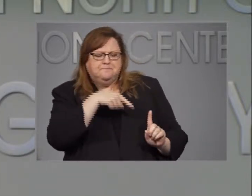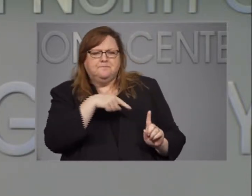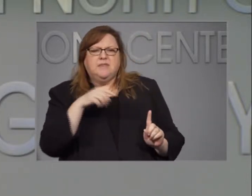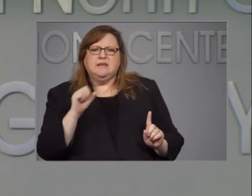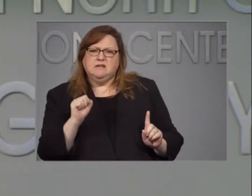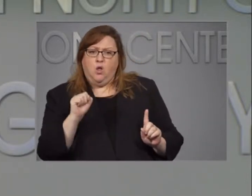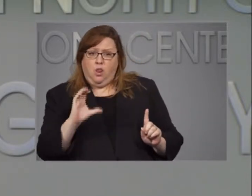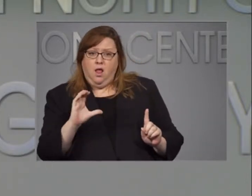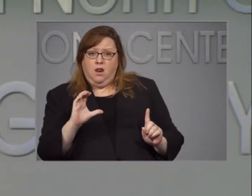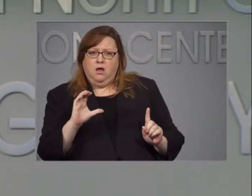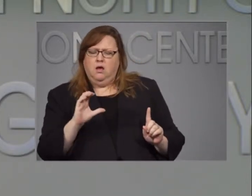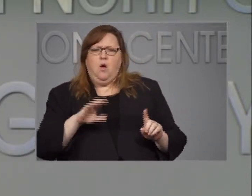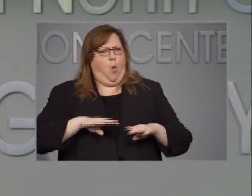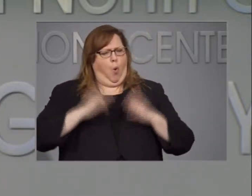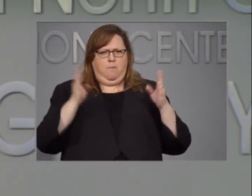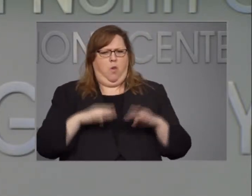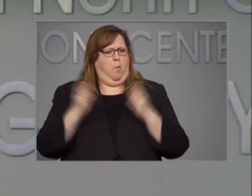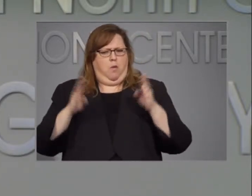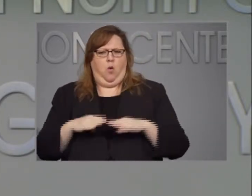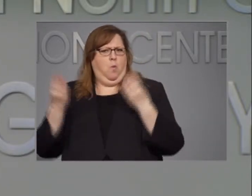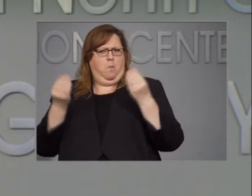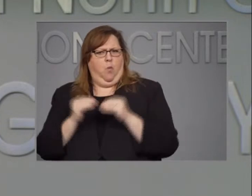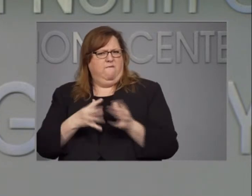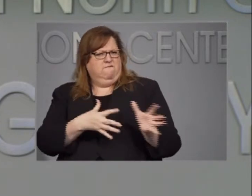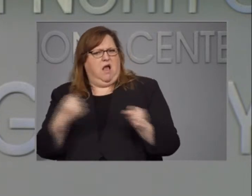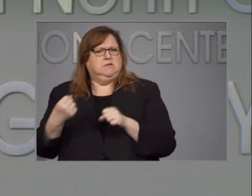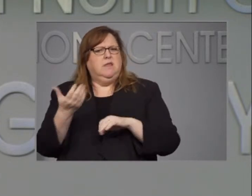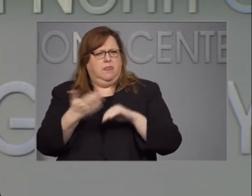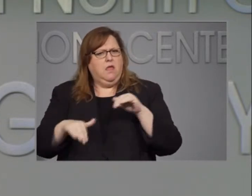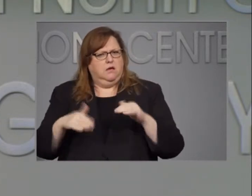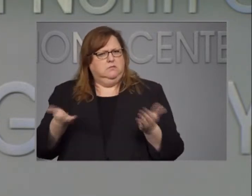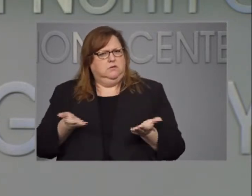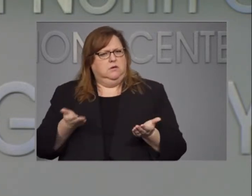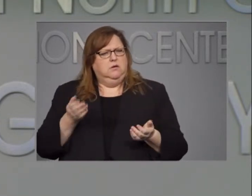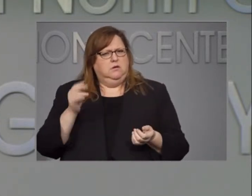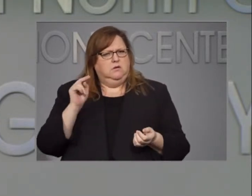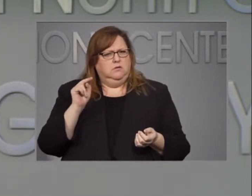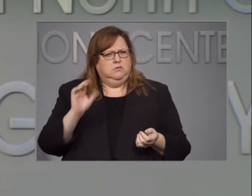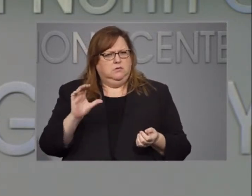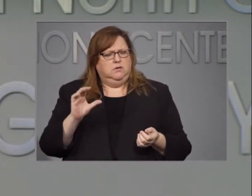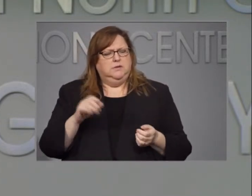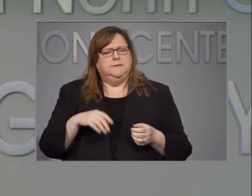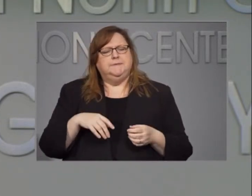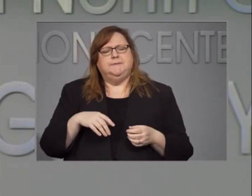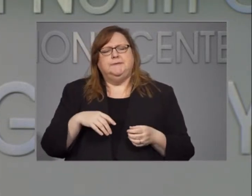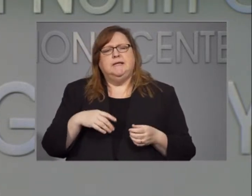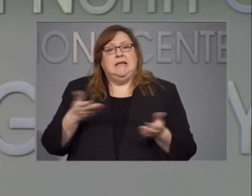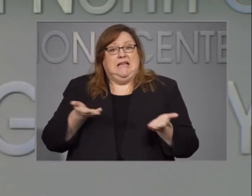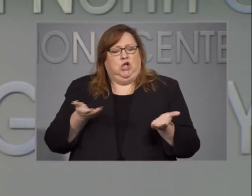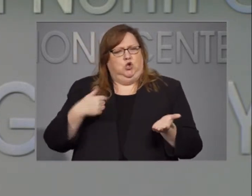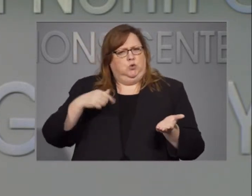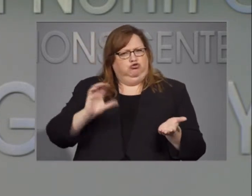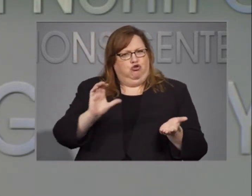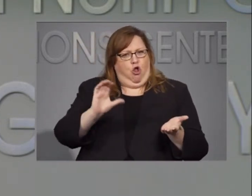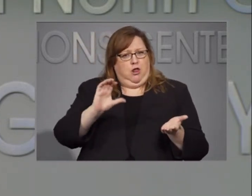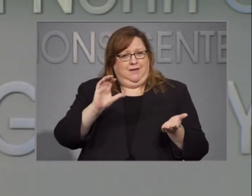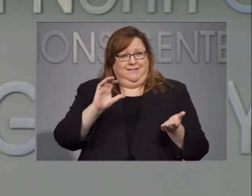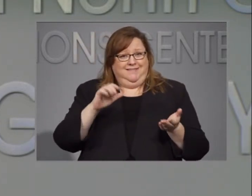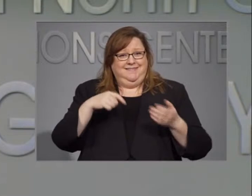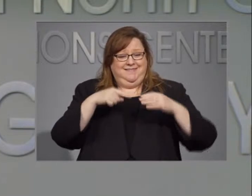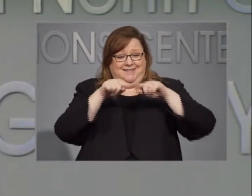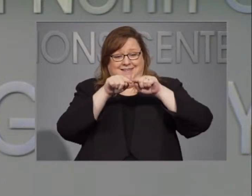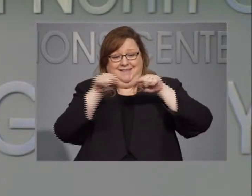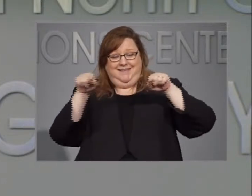a much faster pace than North Carolina, and we here in Charlotte are right on the border, and our cases are spiking. Do